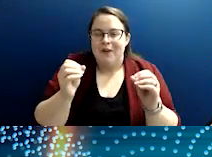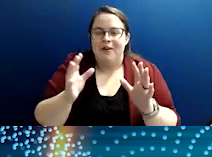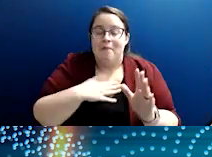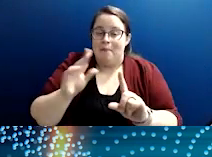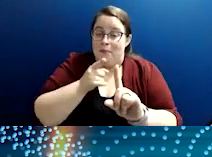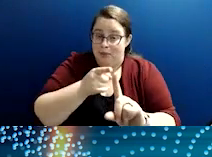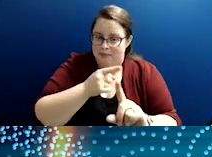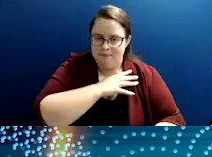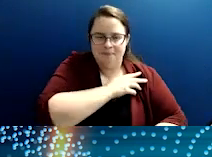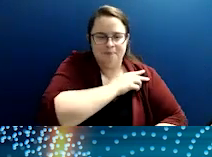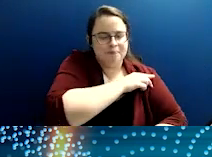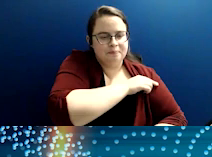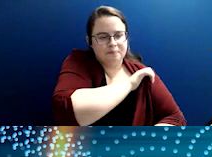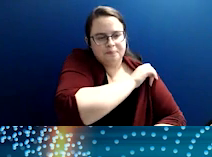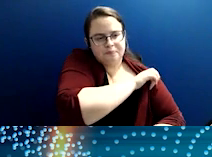point.